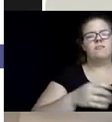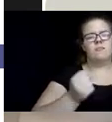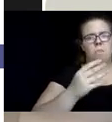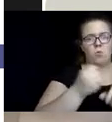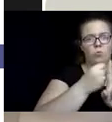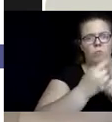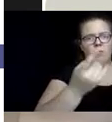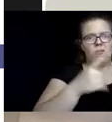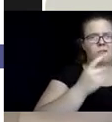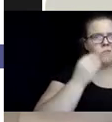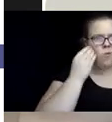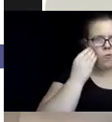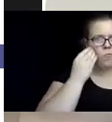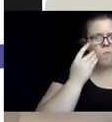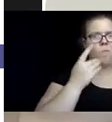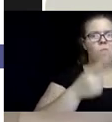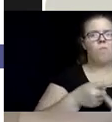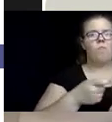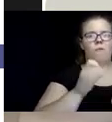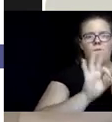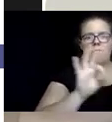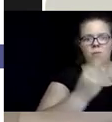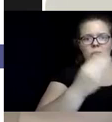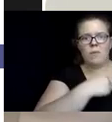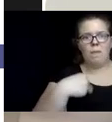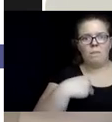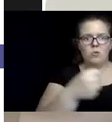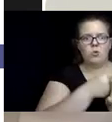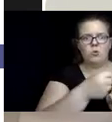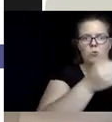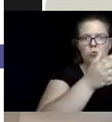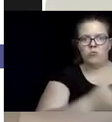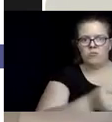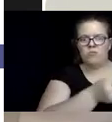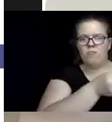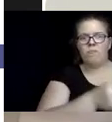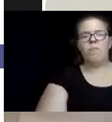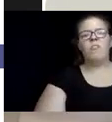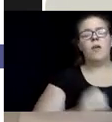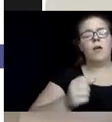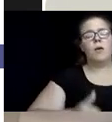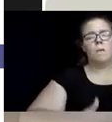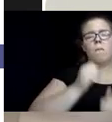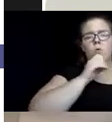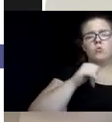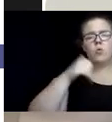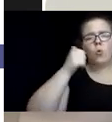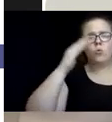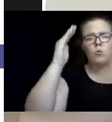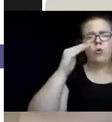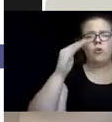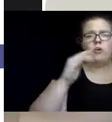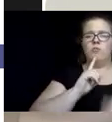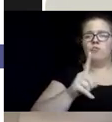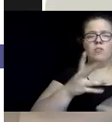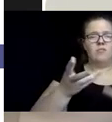by whom? At the hands of family members. And what we know is most older adults we work with really do not want